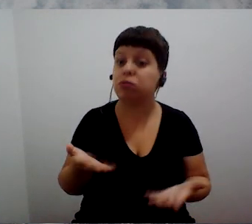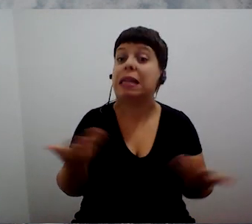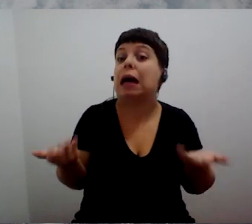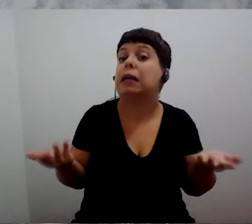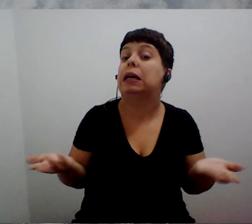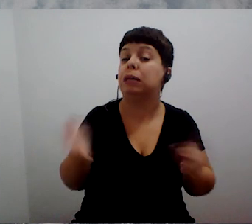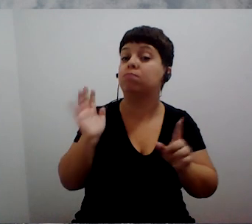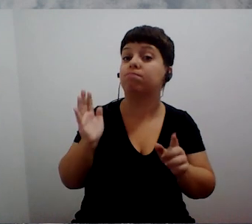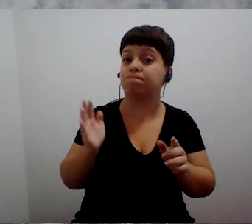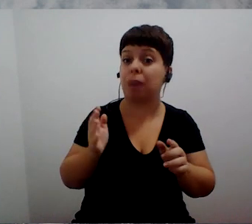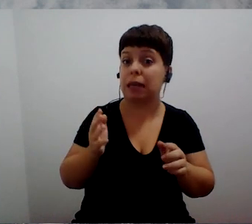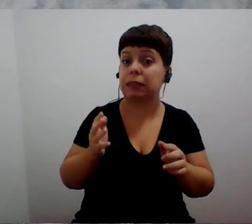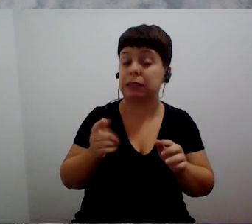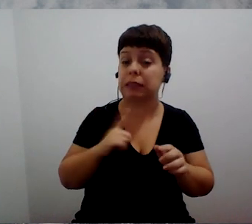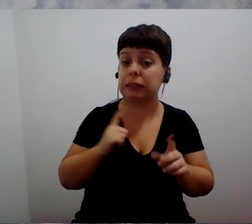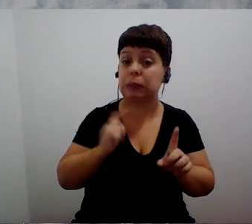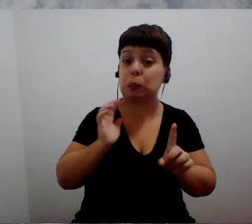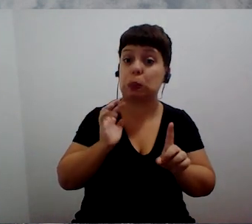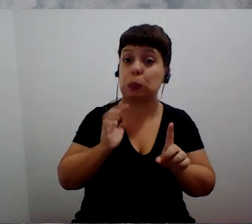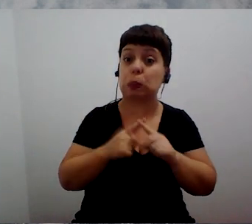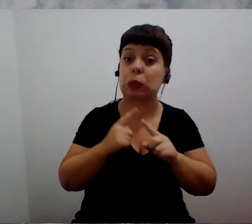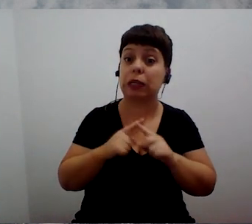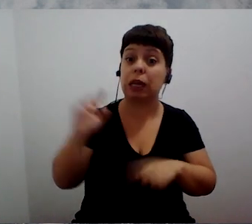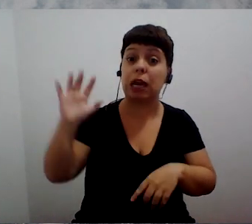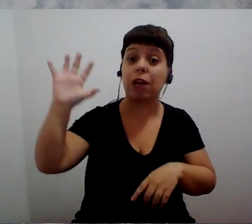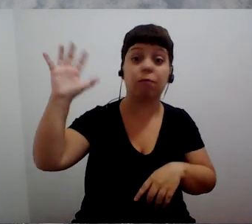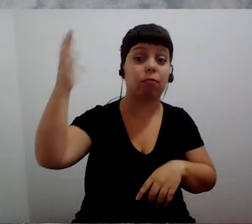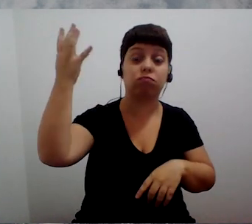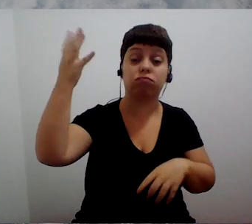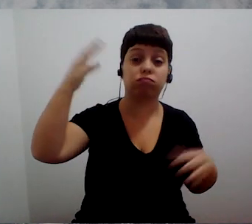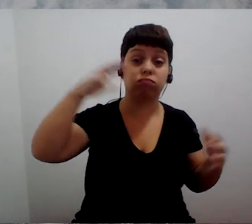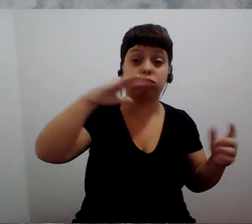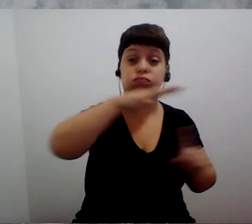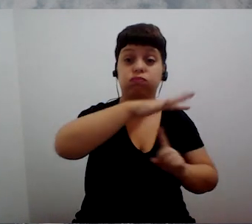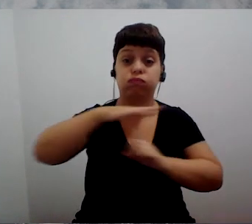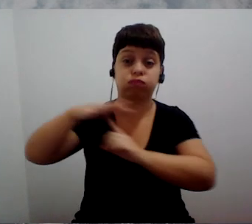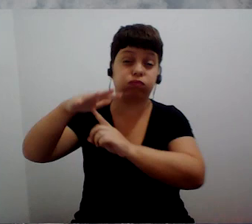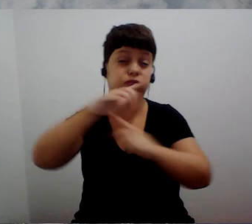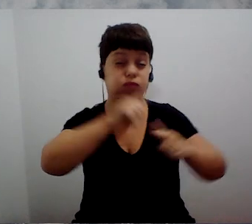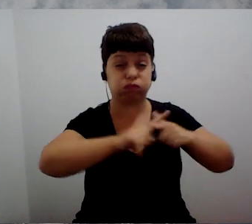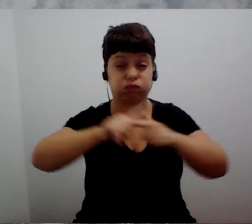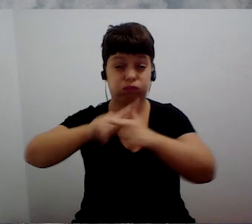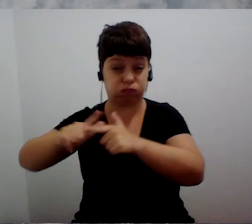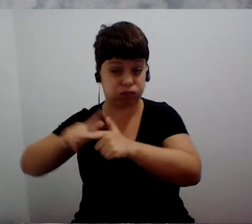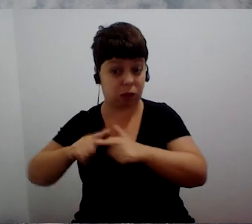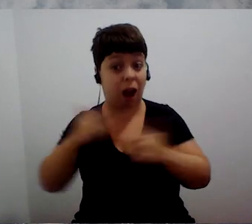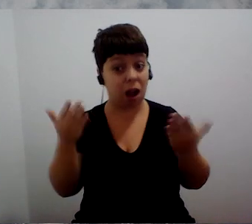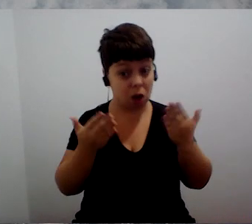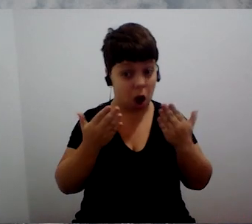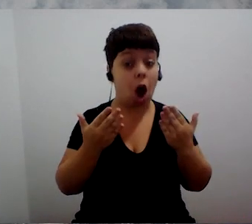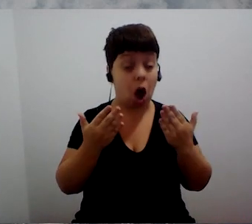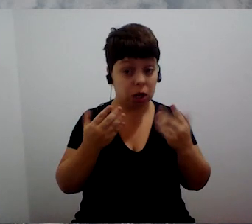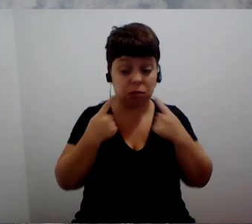to the environmental crisis that we may face, we are facing now, and we may